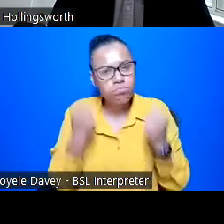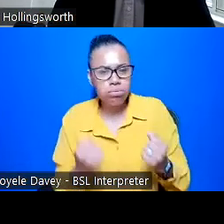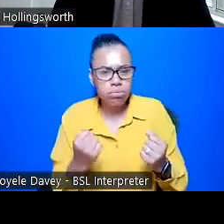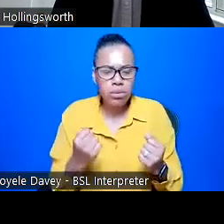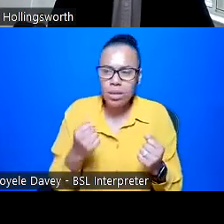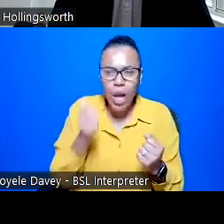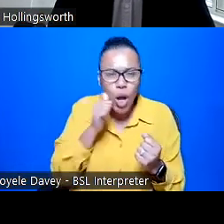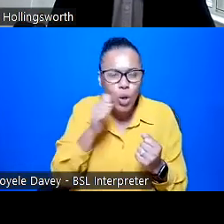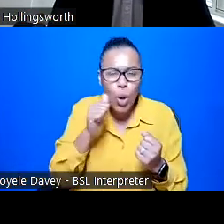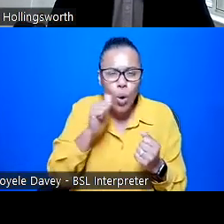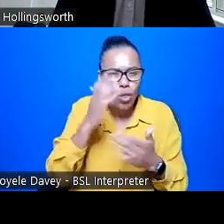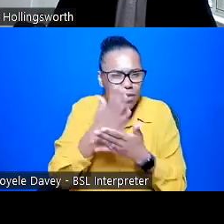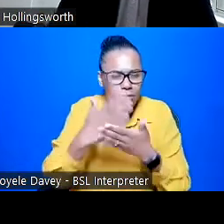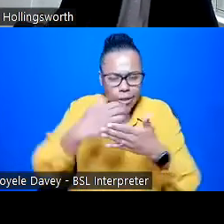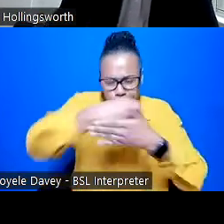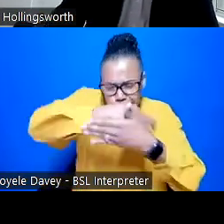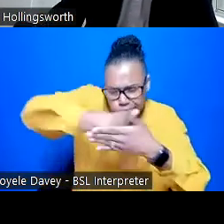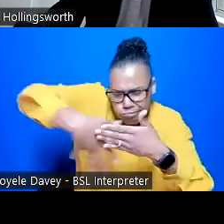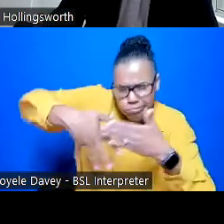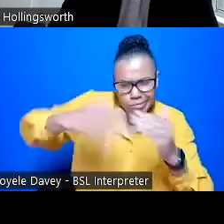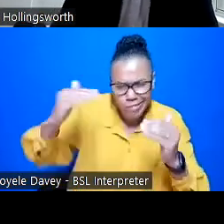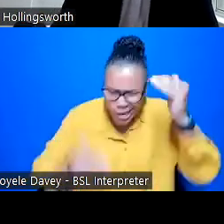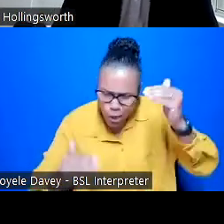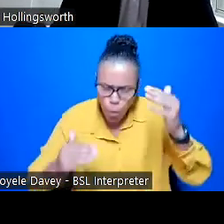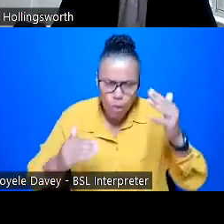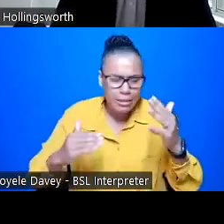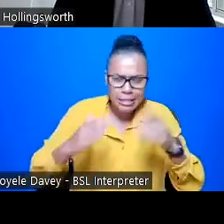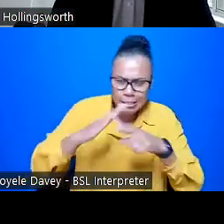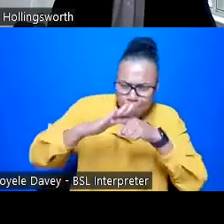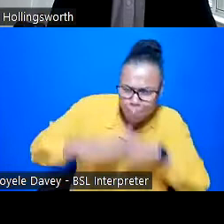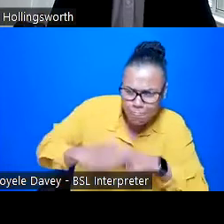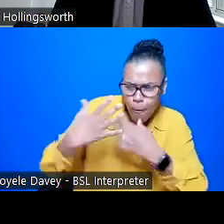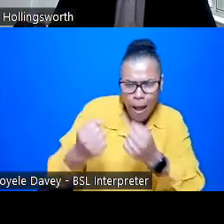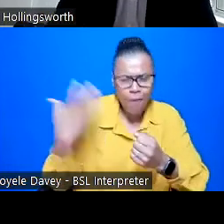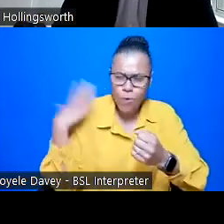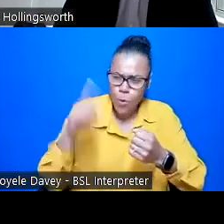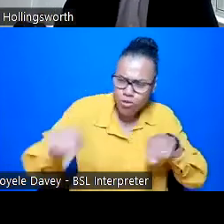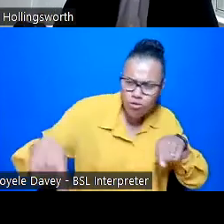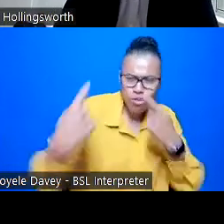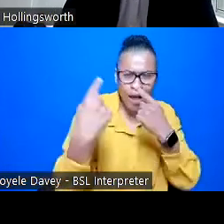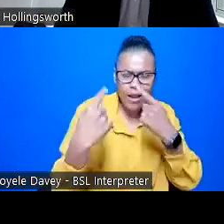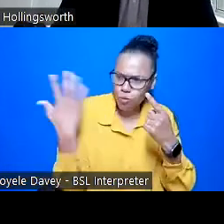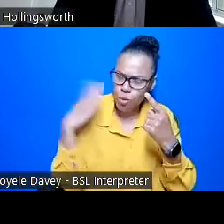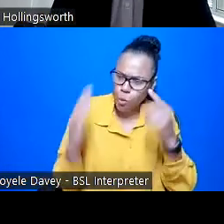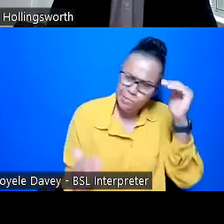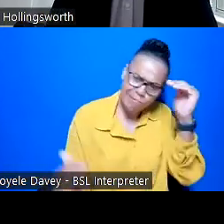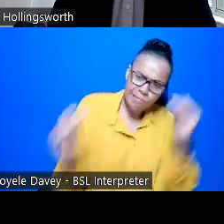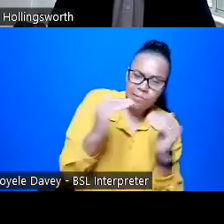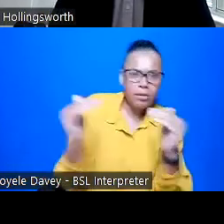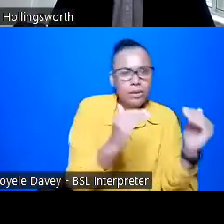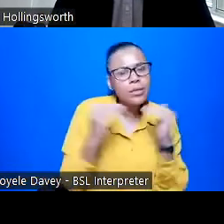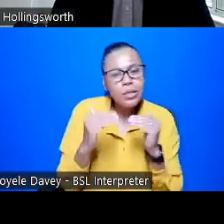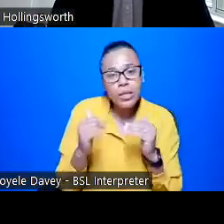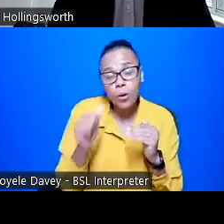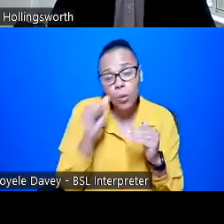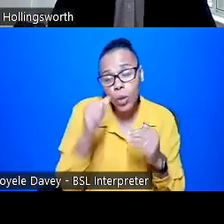deep-rooted inequalities and unlock the advantages of sport and physical activity for everyone. Because we acknowledge then and we acknowledge now that it's not